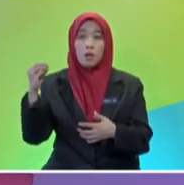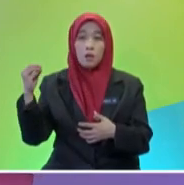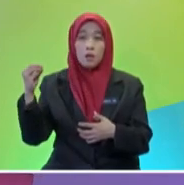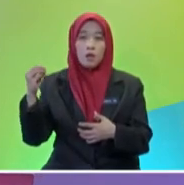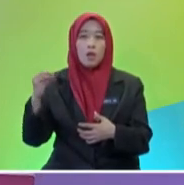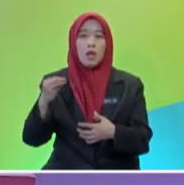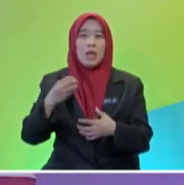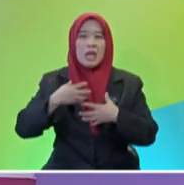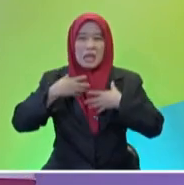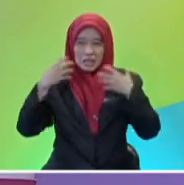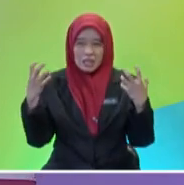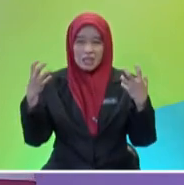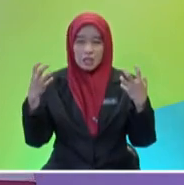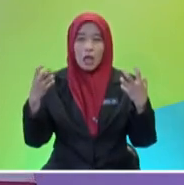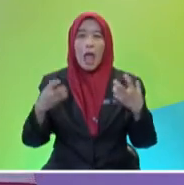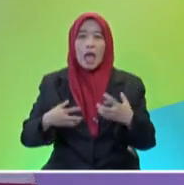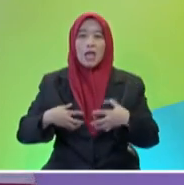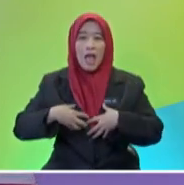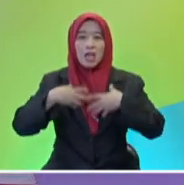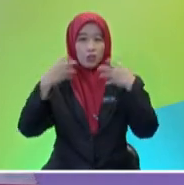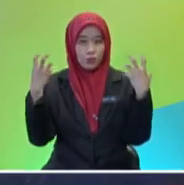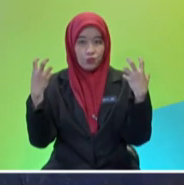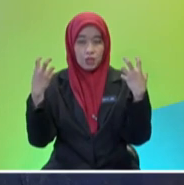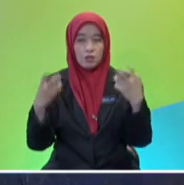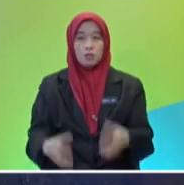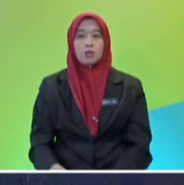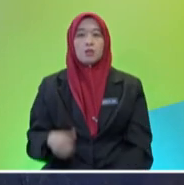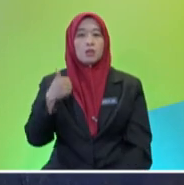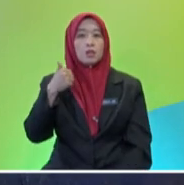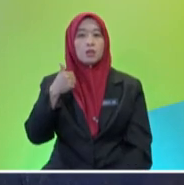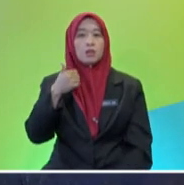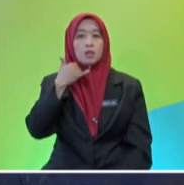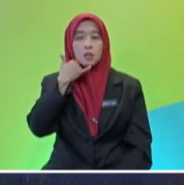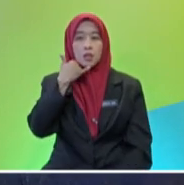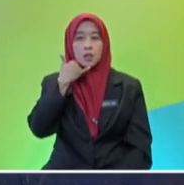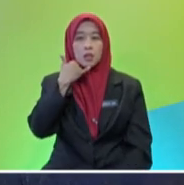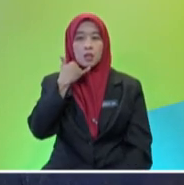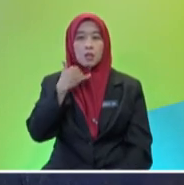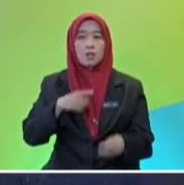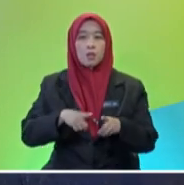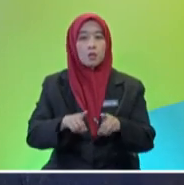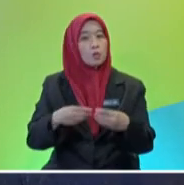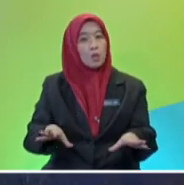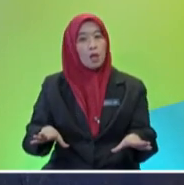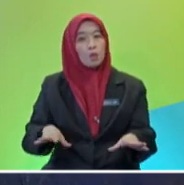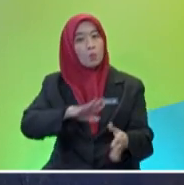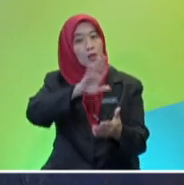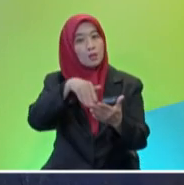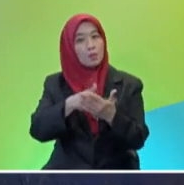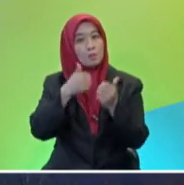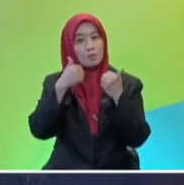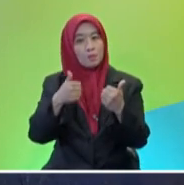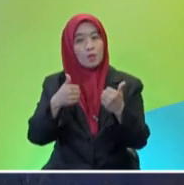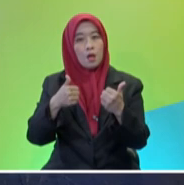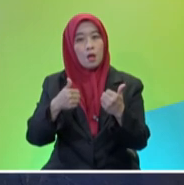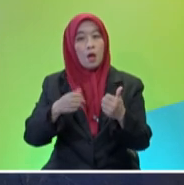Angry. Angry. Eh. Angry. Okay, Shafika, since you have done well,